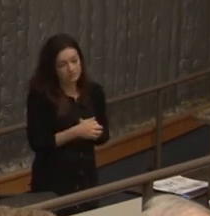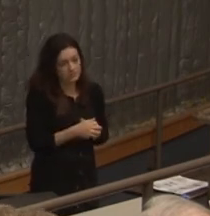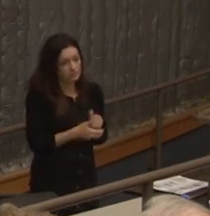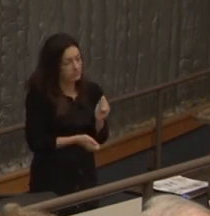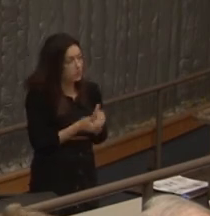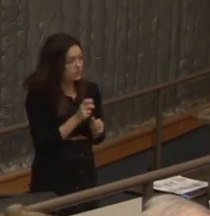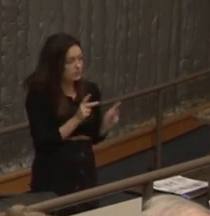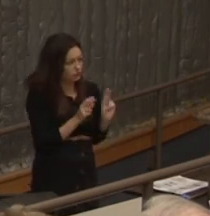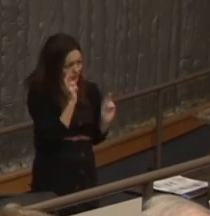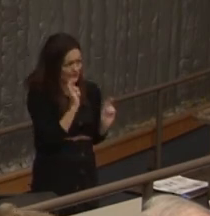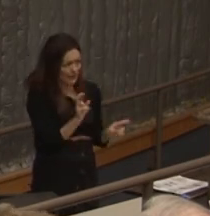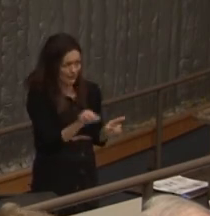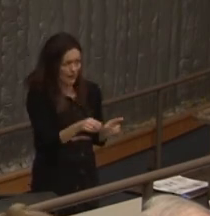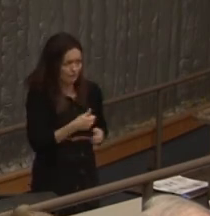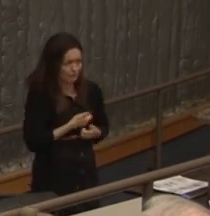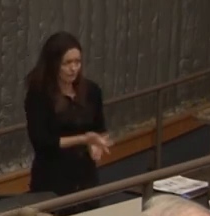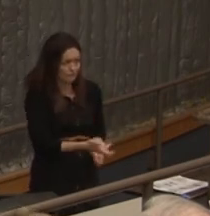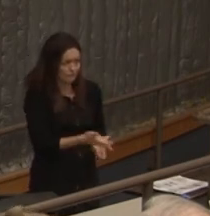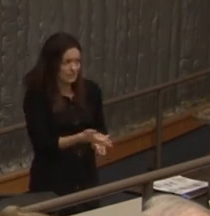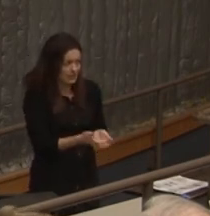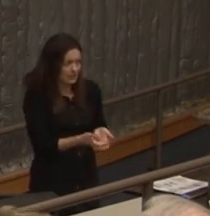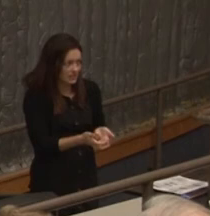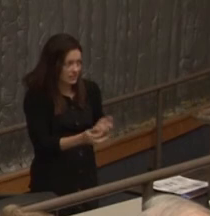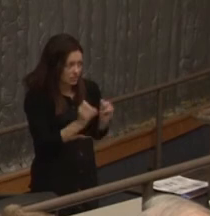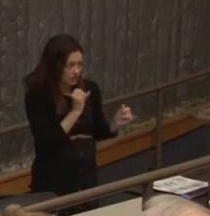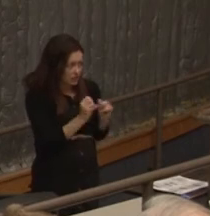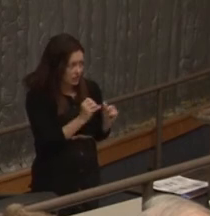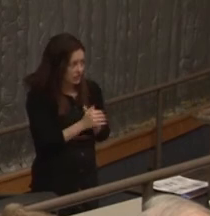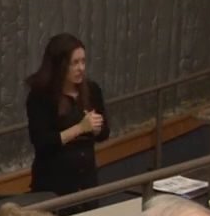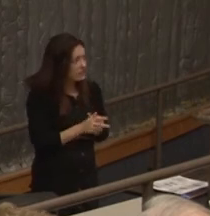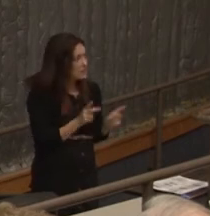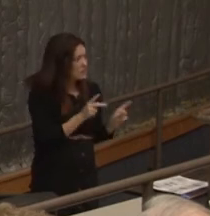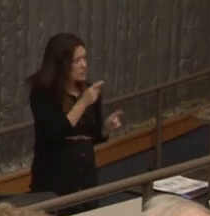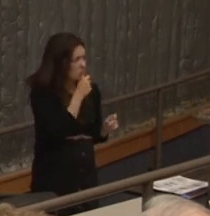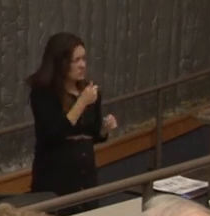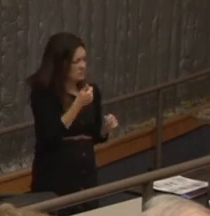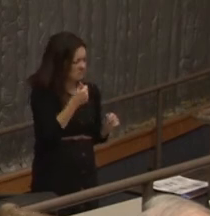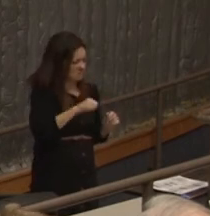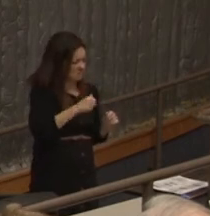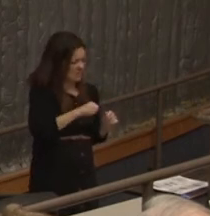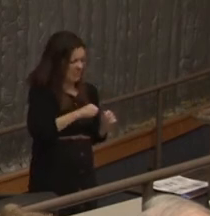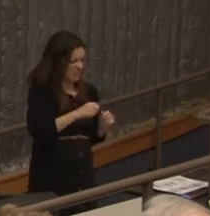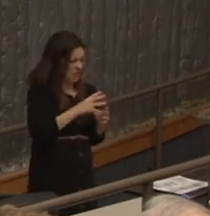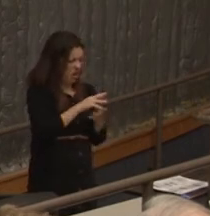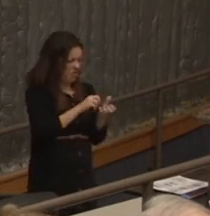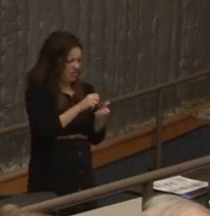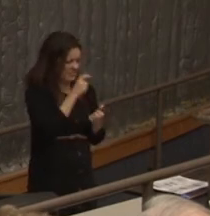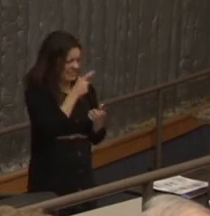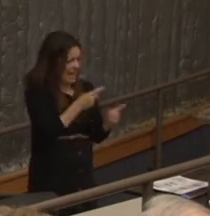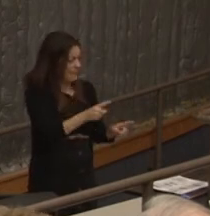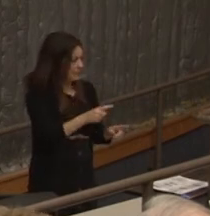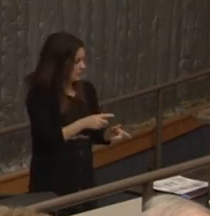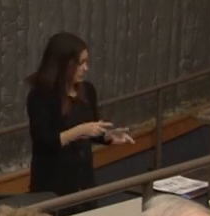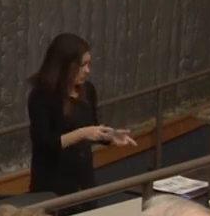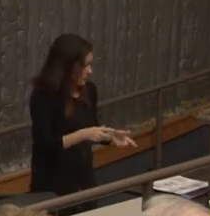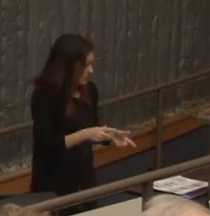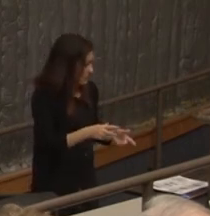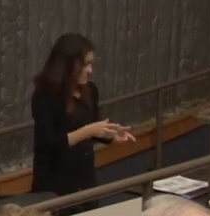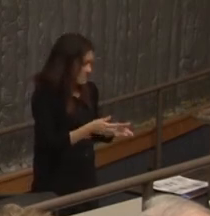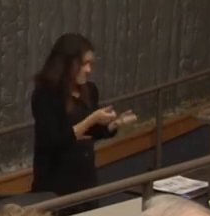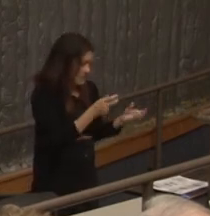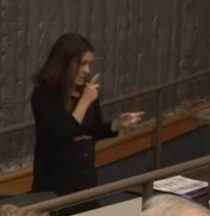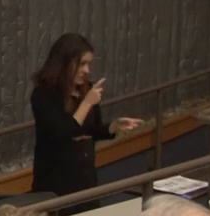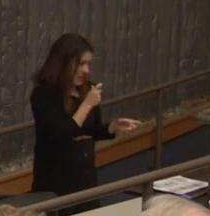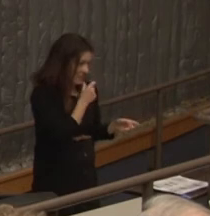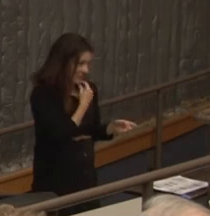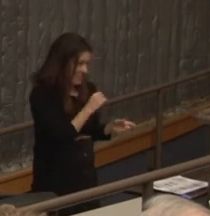Most people respect. Thank God the Holocaust deniers are dying out. There are not too many left anymore. And very few people